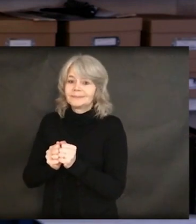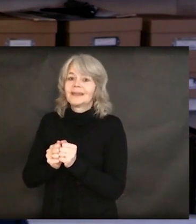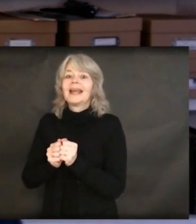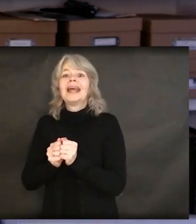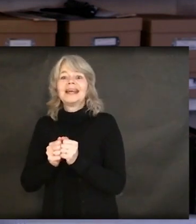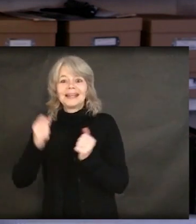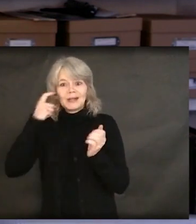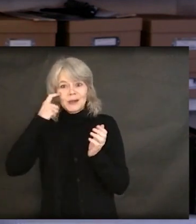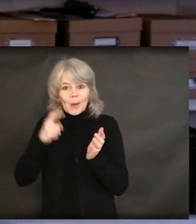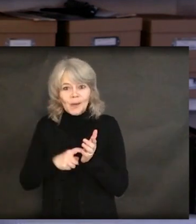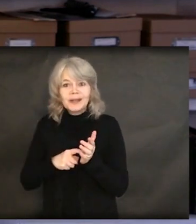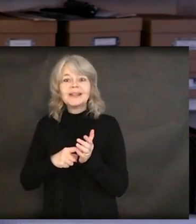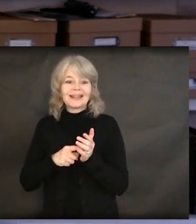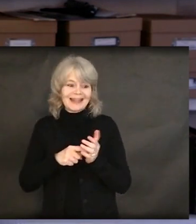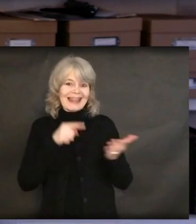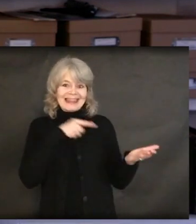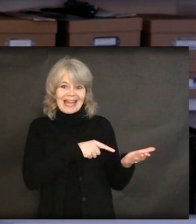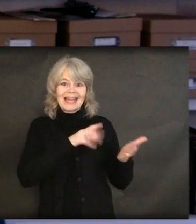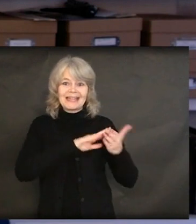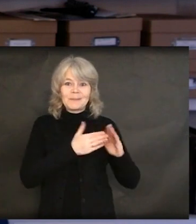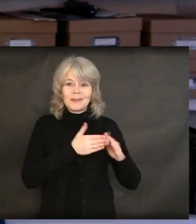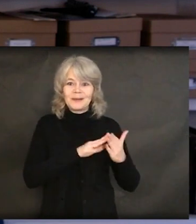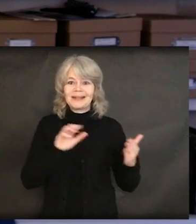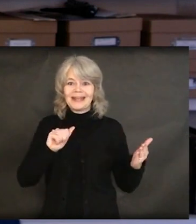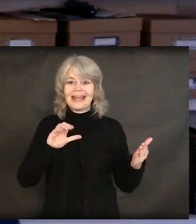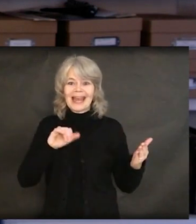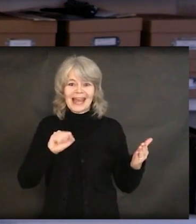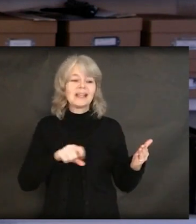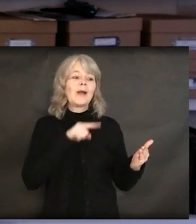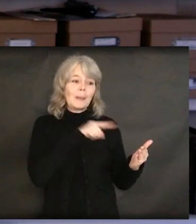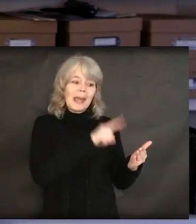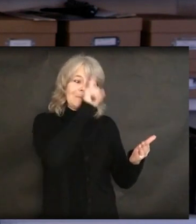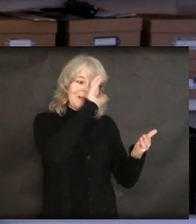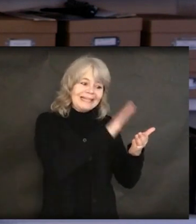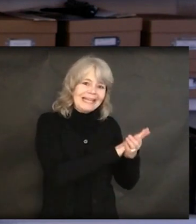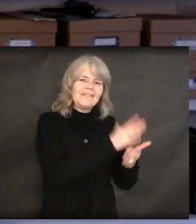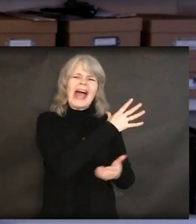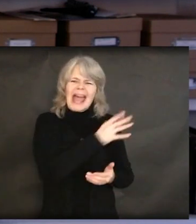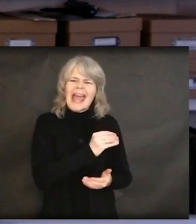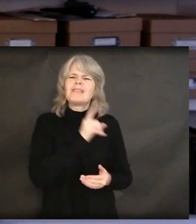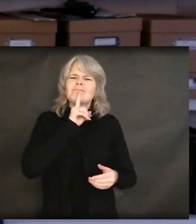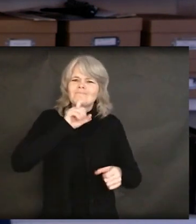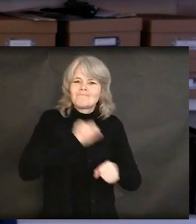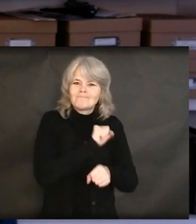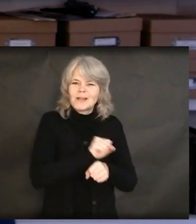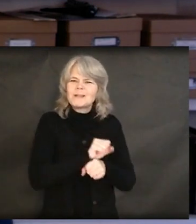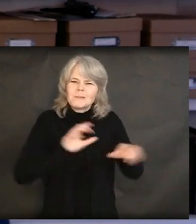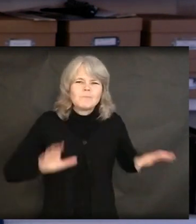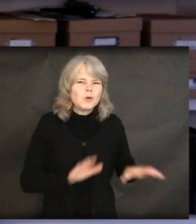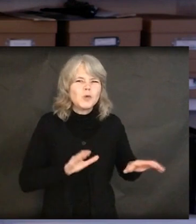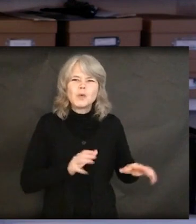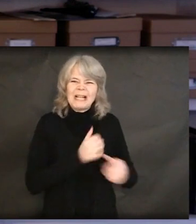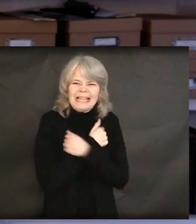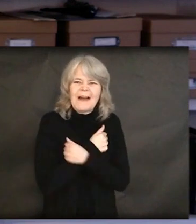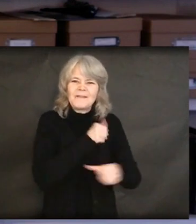And notice, my friends, that this is a community in Acts that talks the talk and walks the walk. They love one another